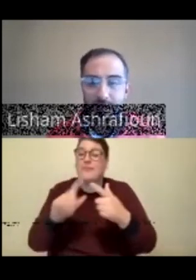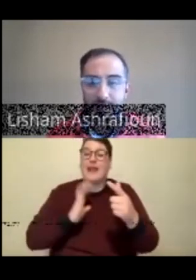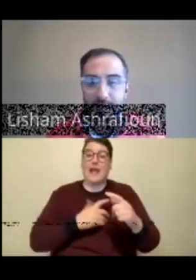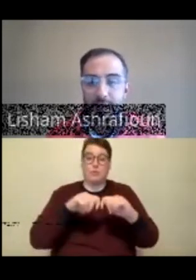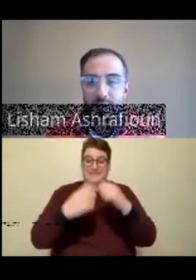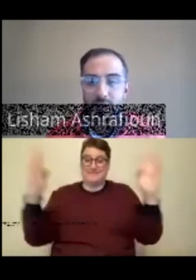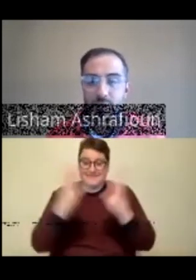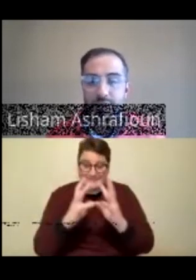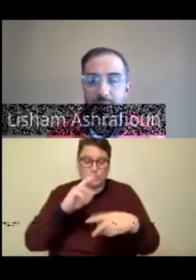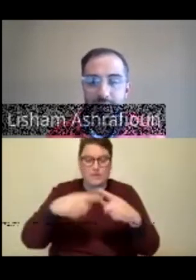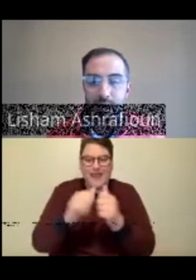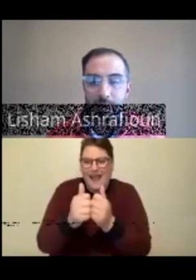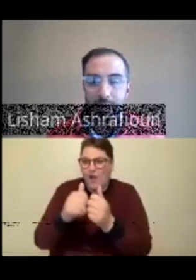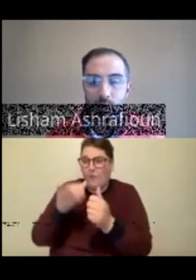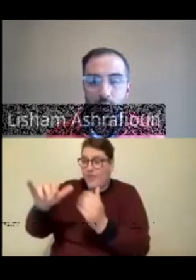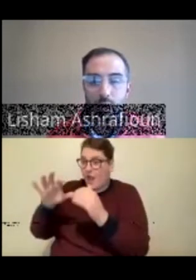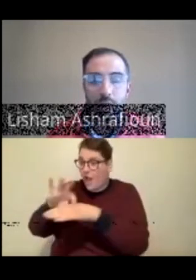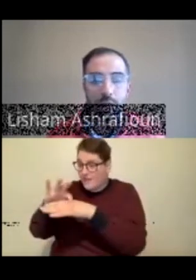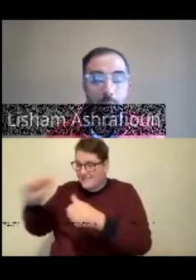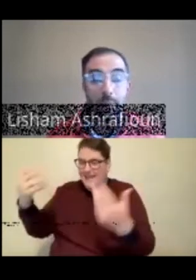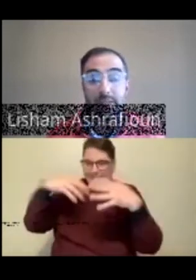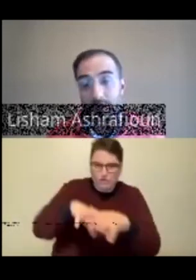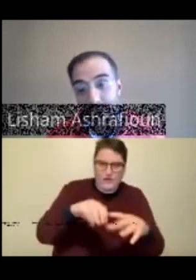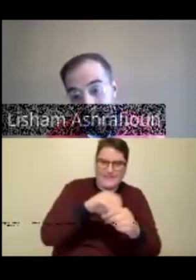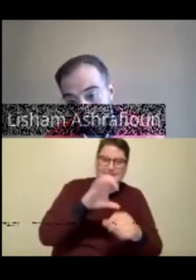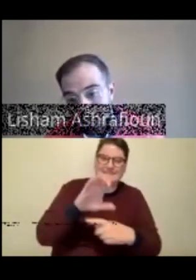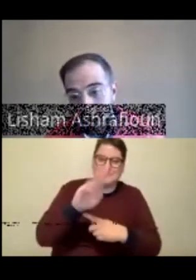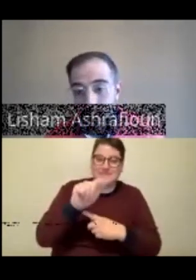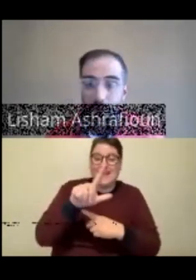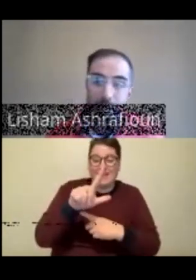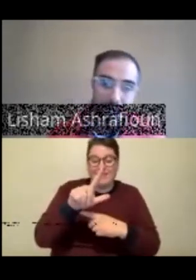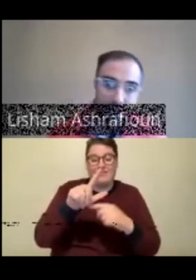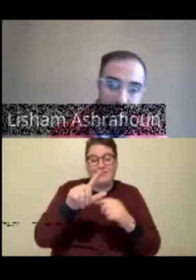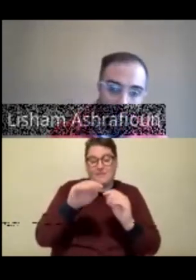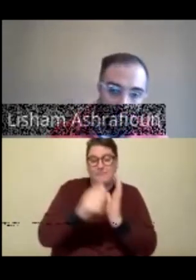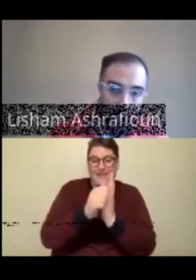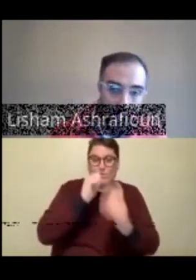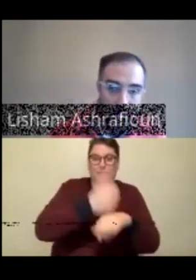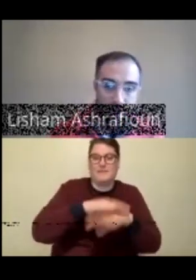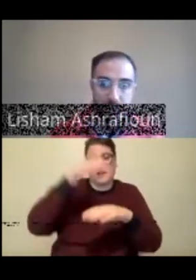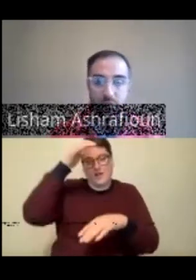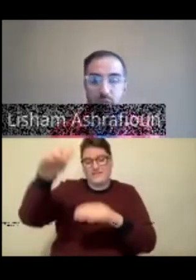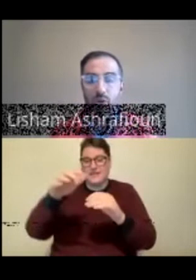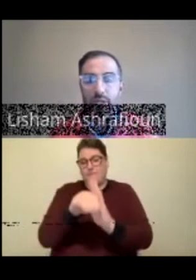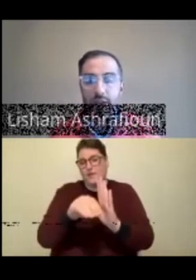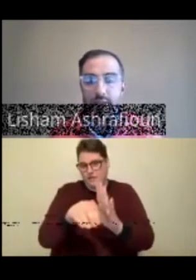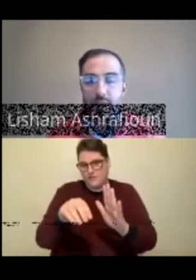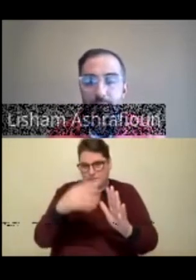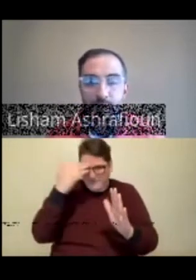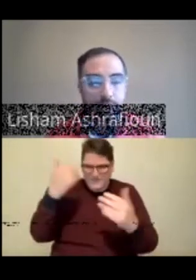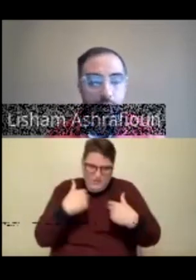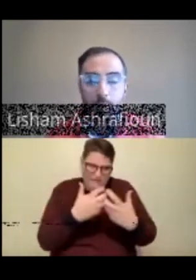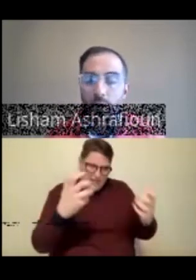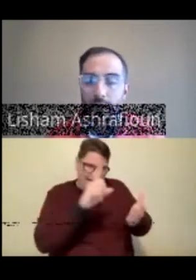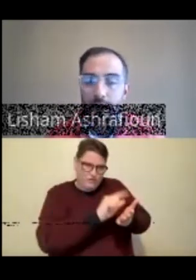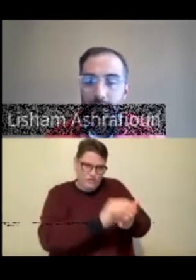the content into the CBTL manual based on our conceptual model, existing literature on substance use and loneliness,